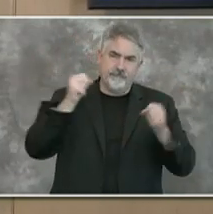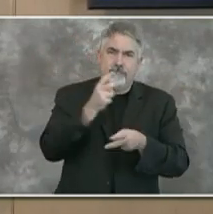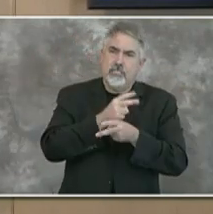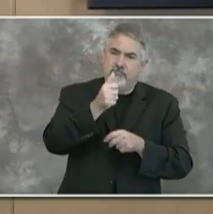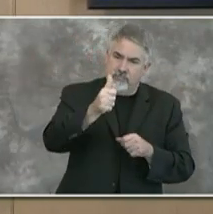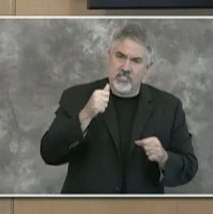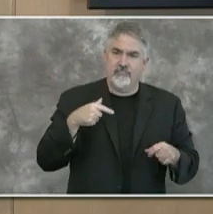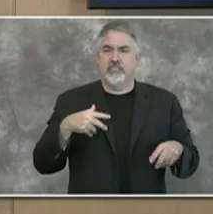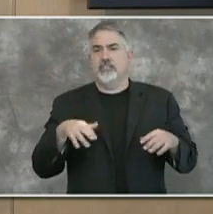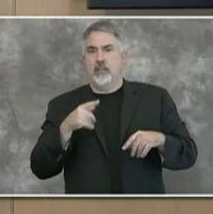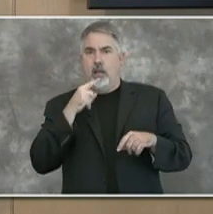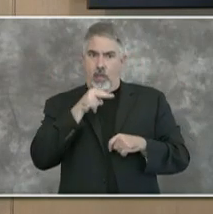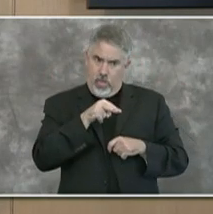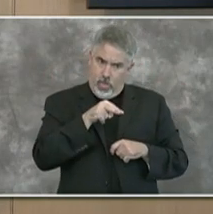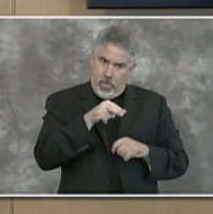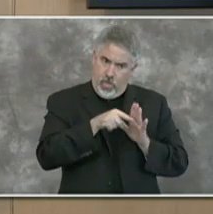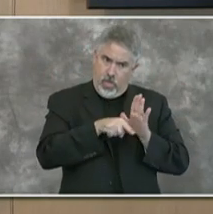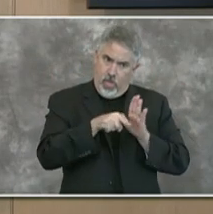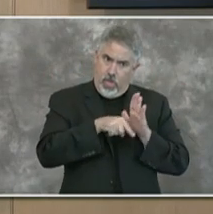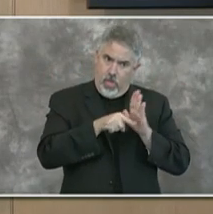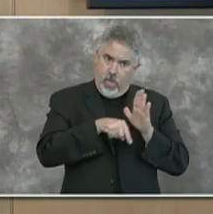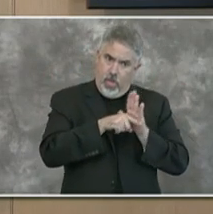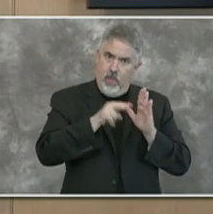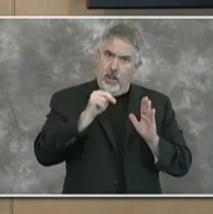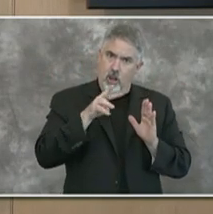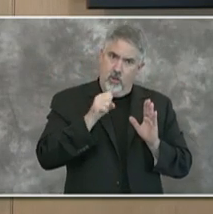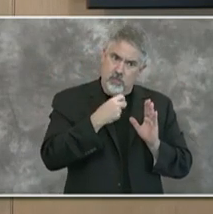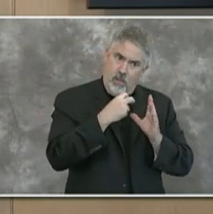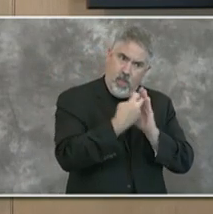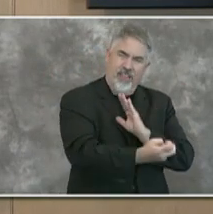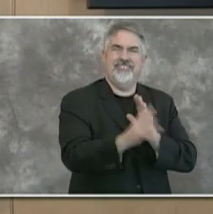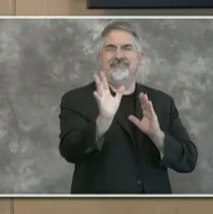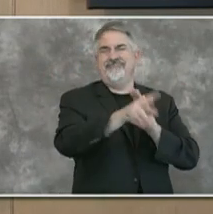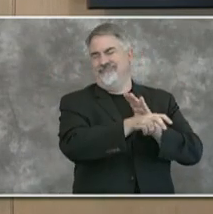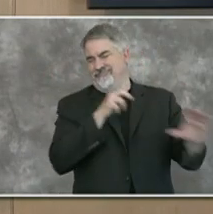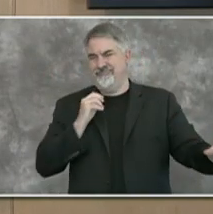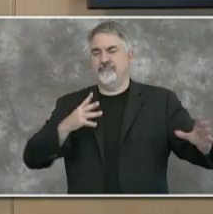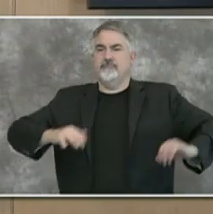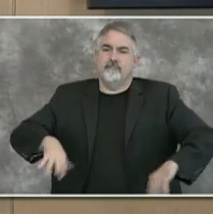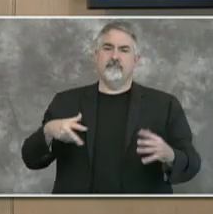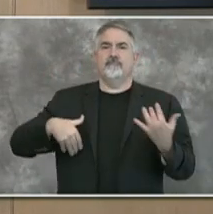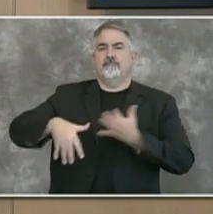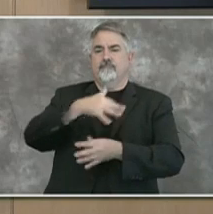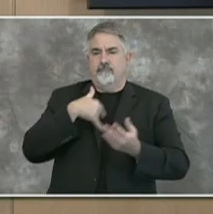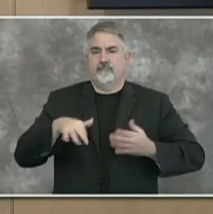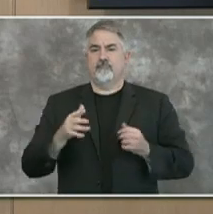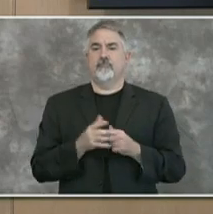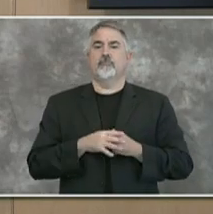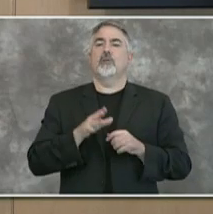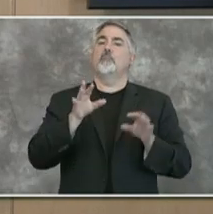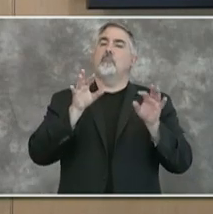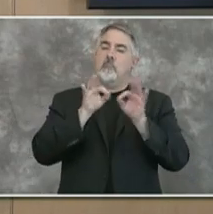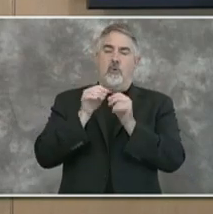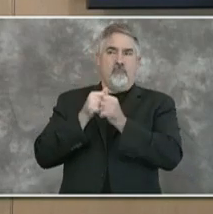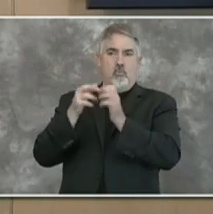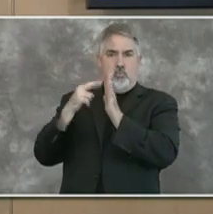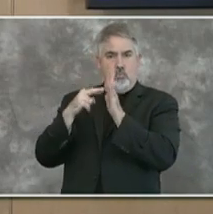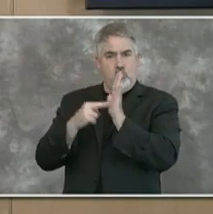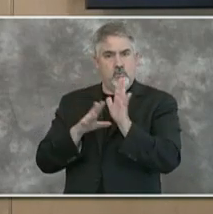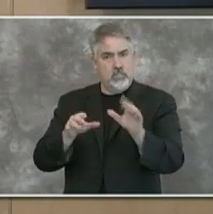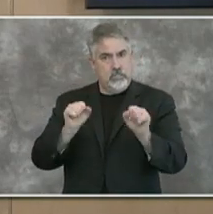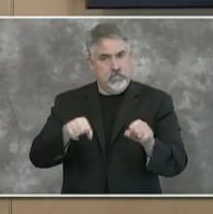stay informed. Do things that are pleasurable within the confines of public health orders. Stay connected to your families and